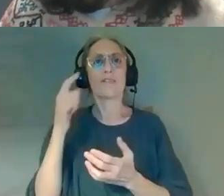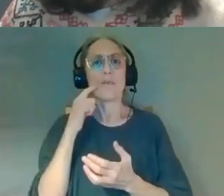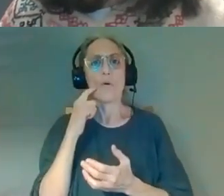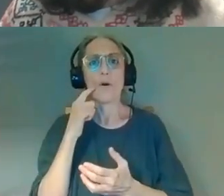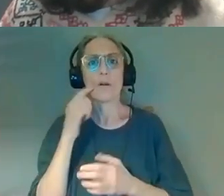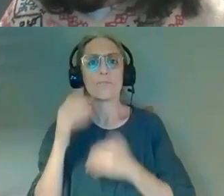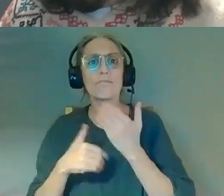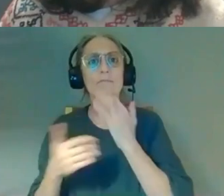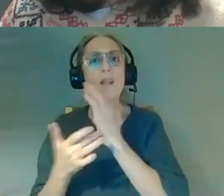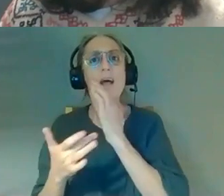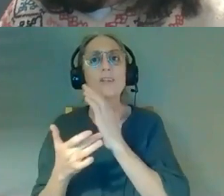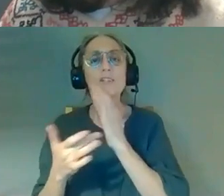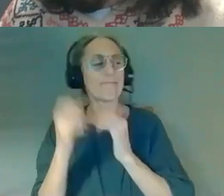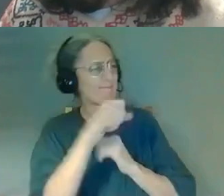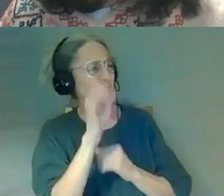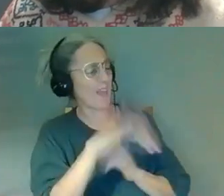tremendous amount